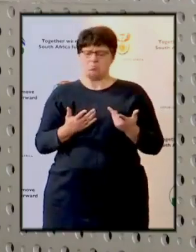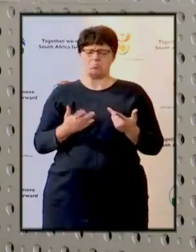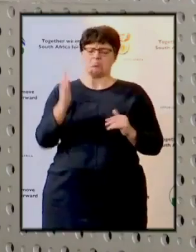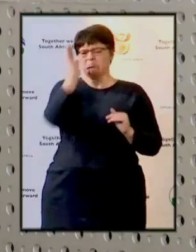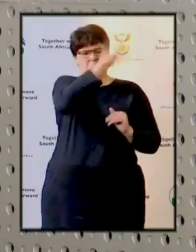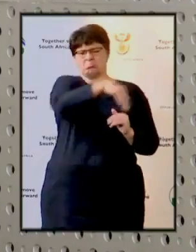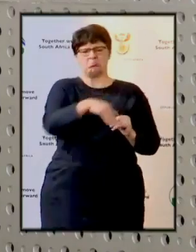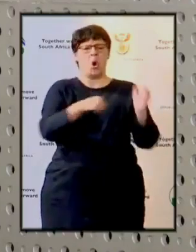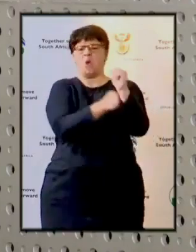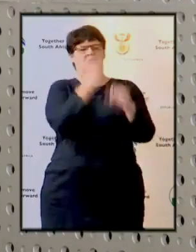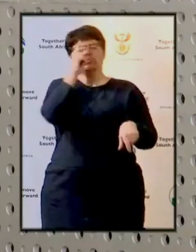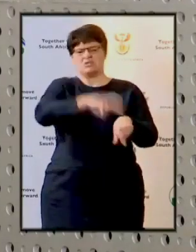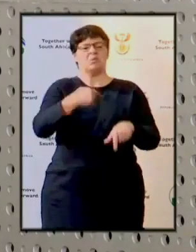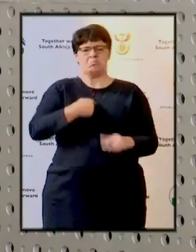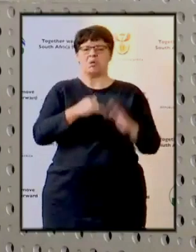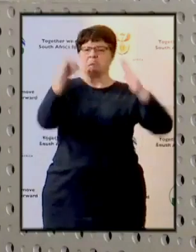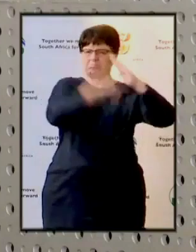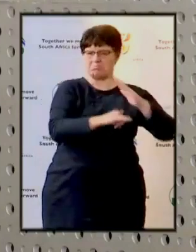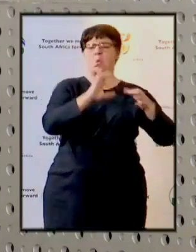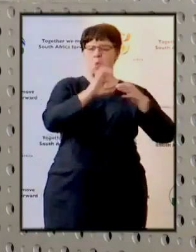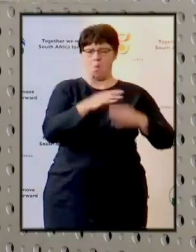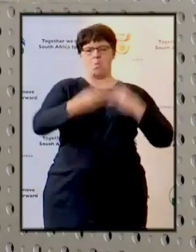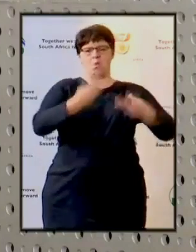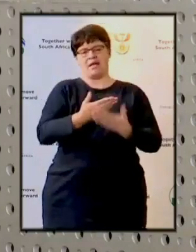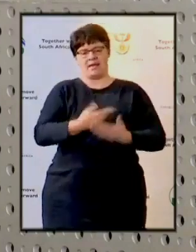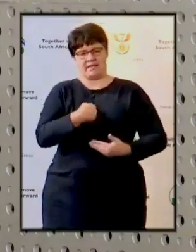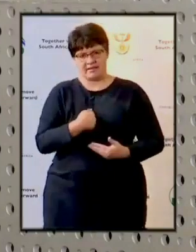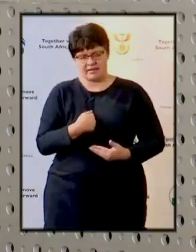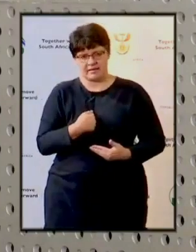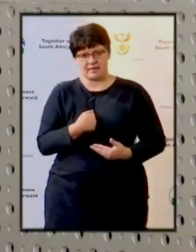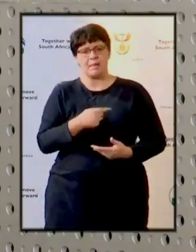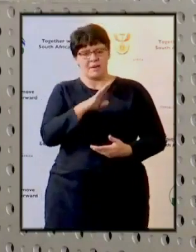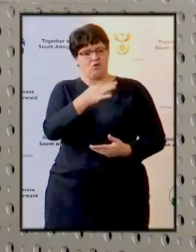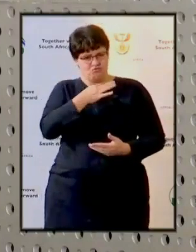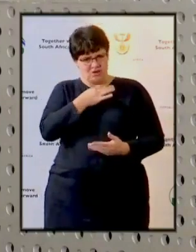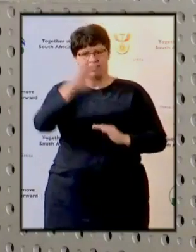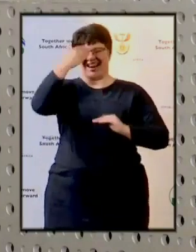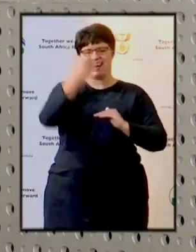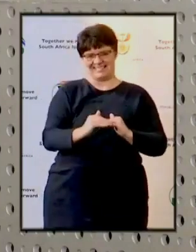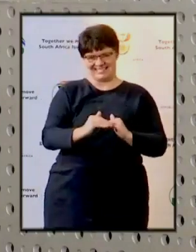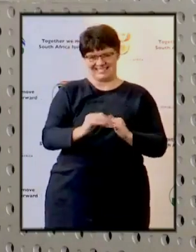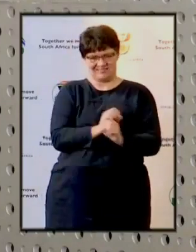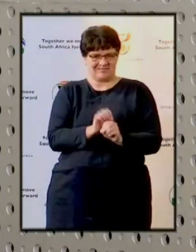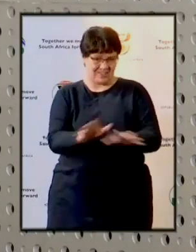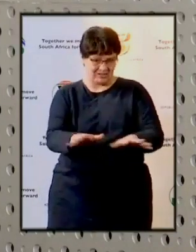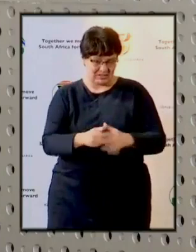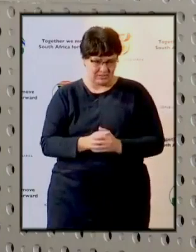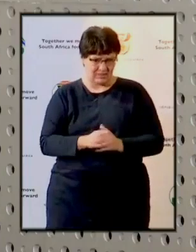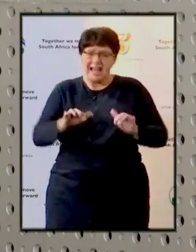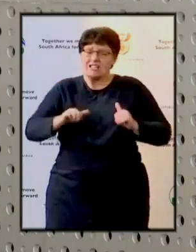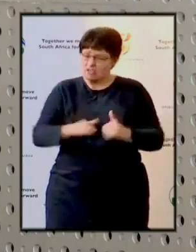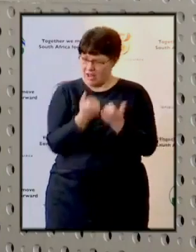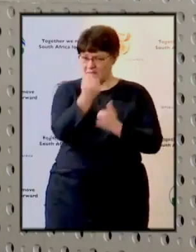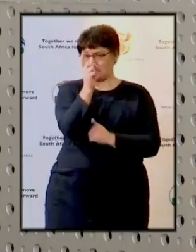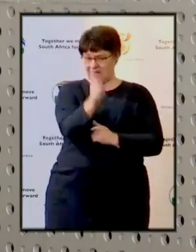and this will, of course, add to the economic output without increasing the risk of the virus. The main challenge, one